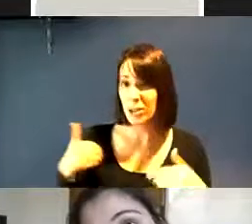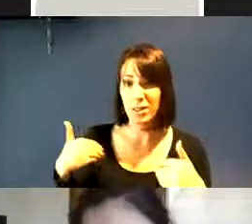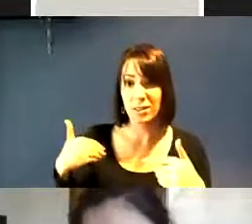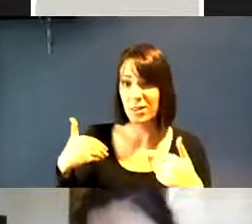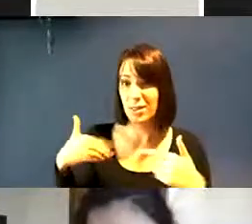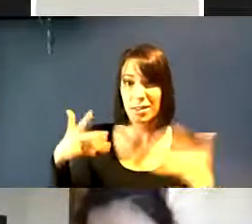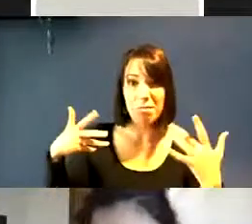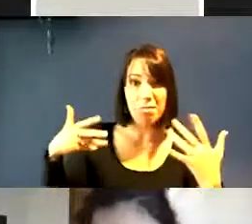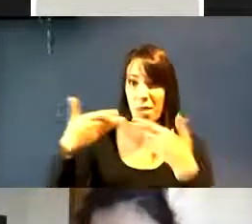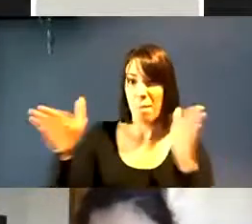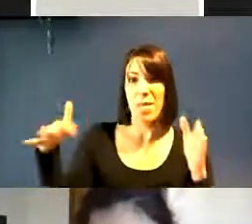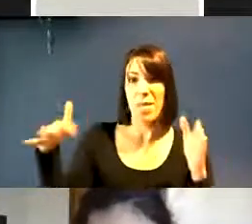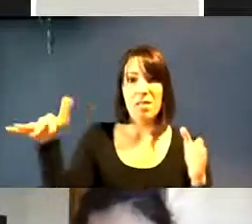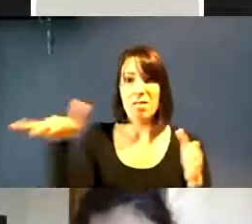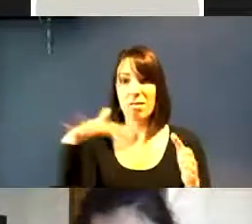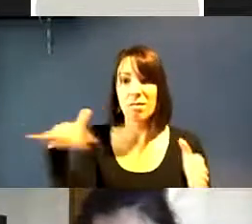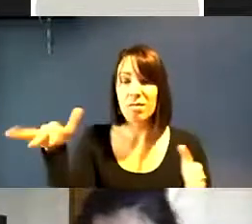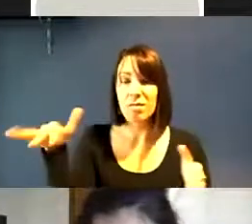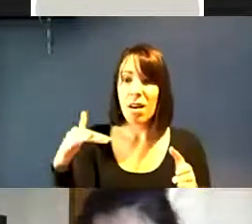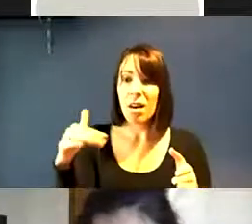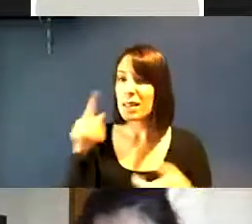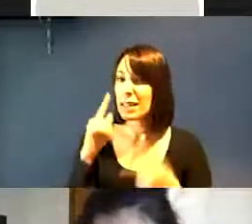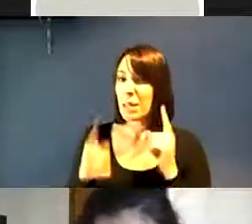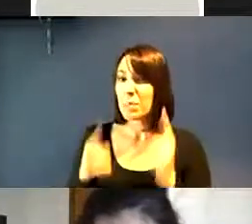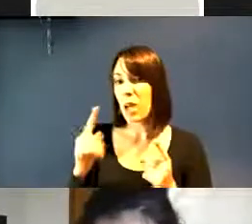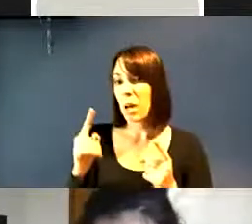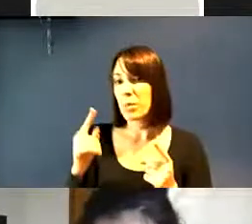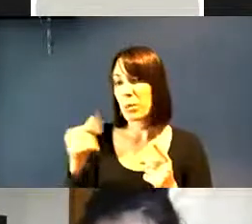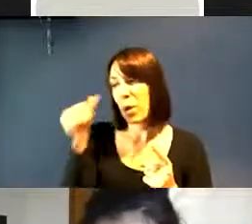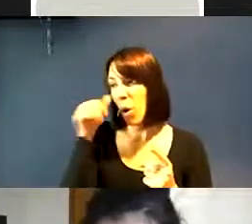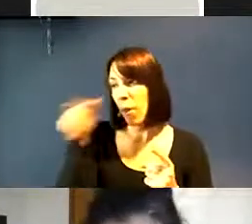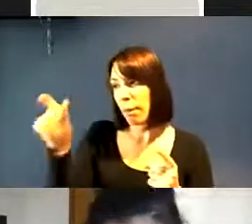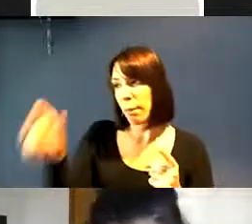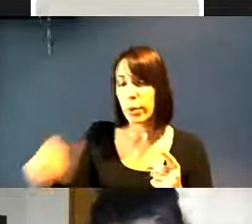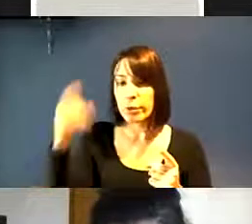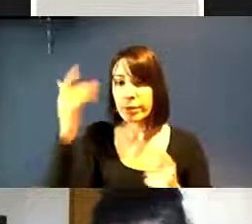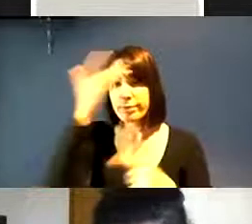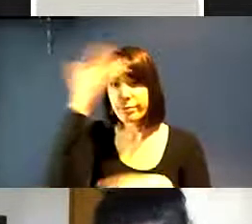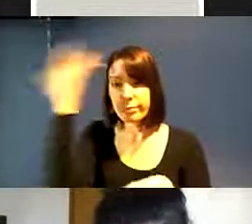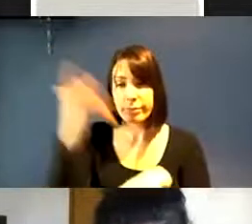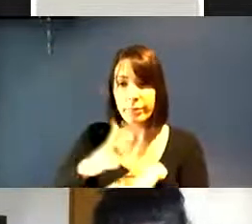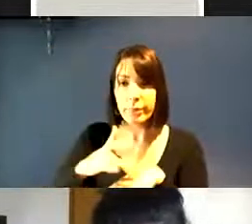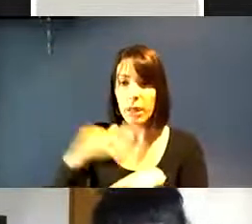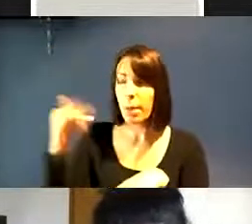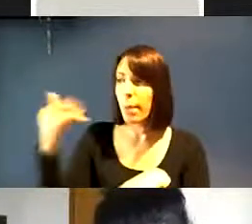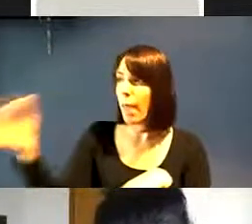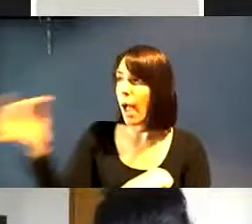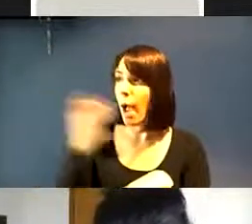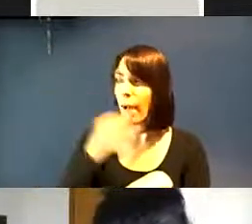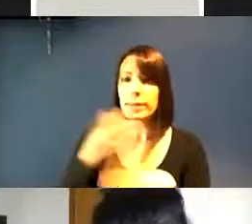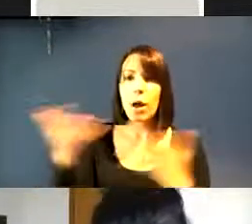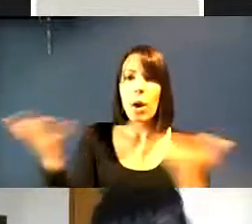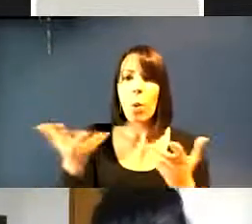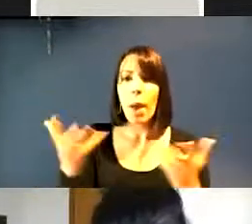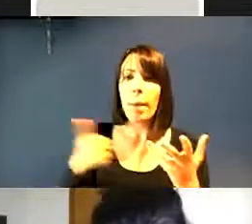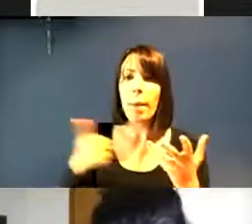range from being straight out ignorant, where is your community? Are all your family